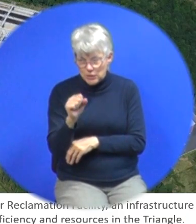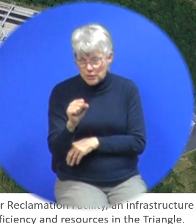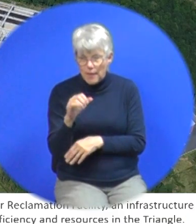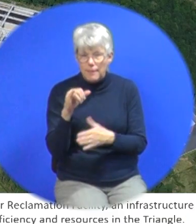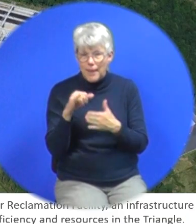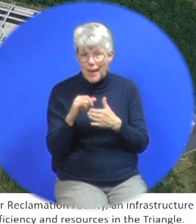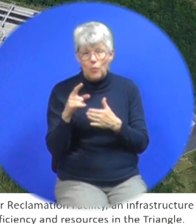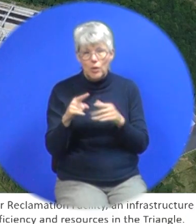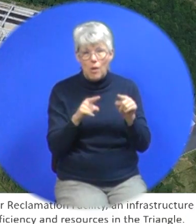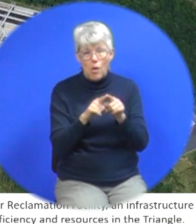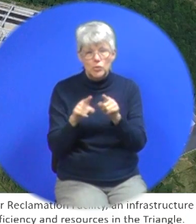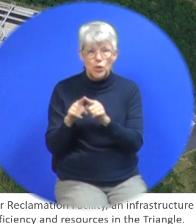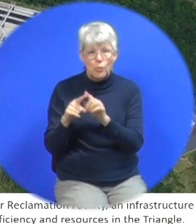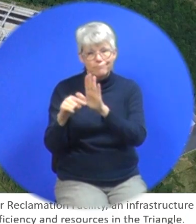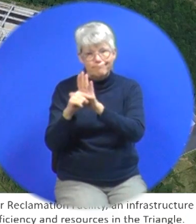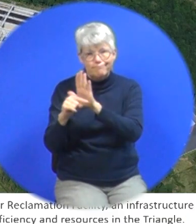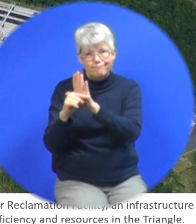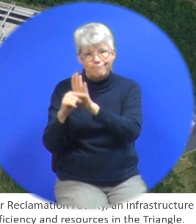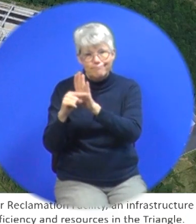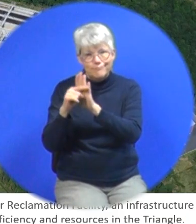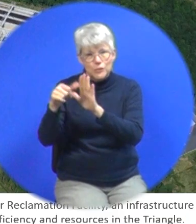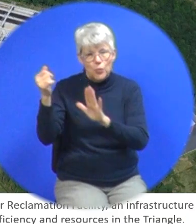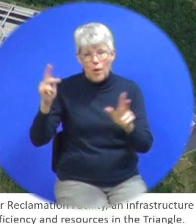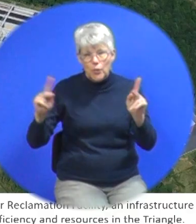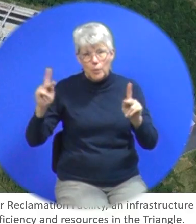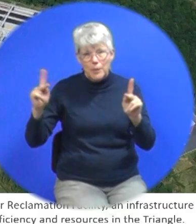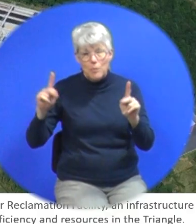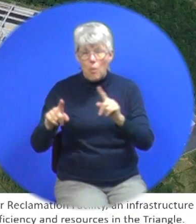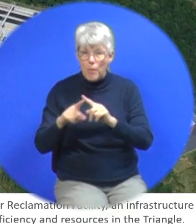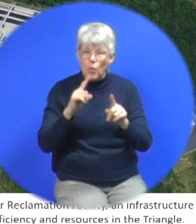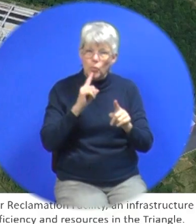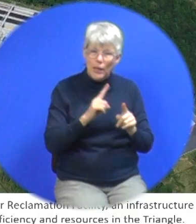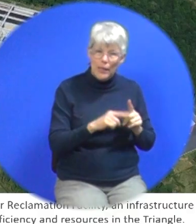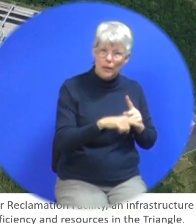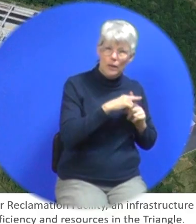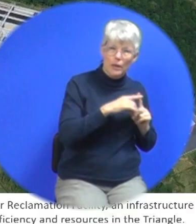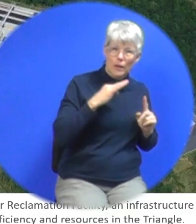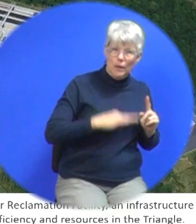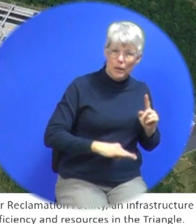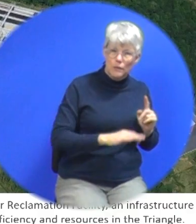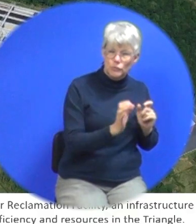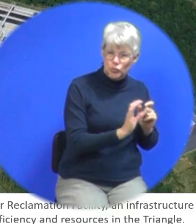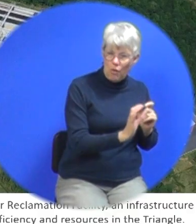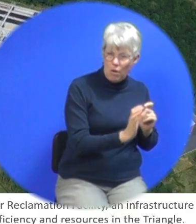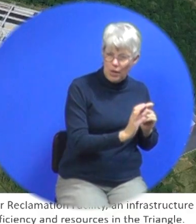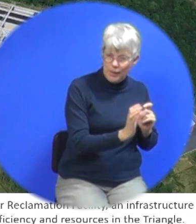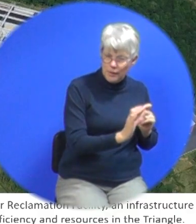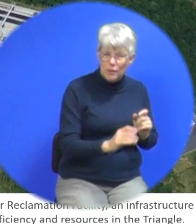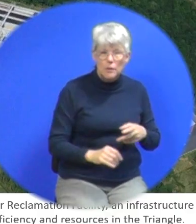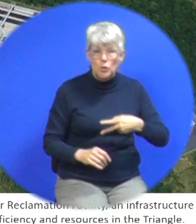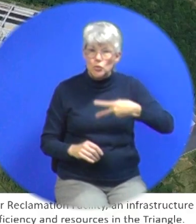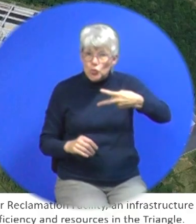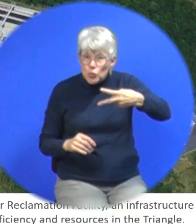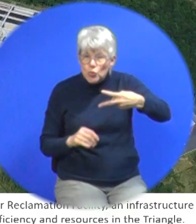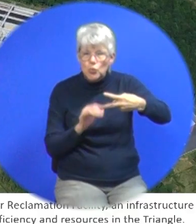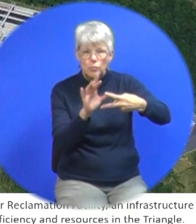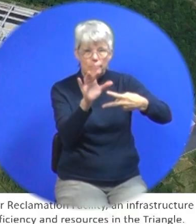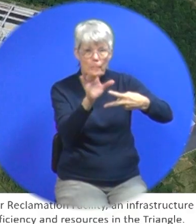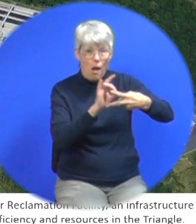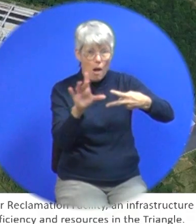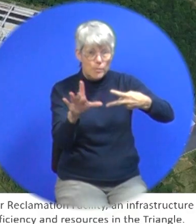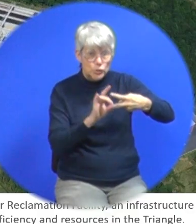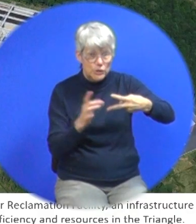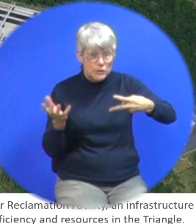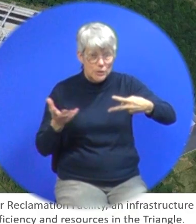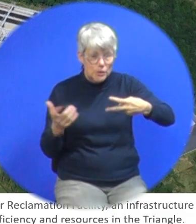to other communities in the Catawba River Basin, maximum benefit to Charlotte. They have two primary options. There may be others, but there's two primary options they can take to